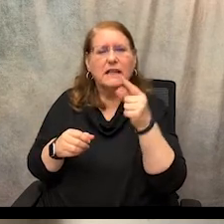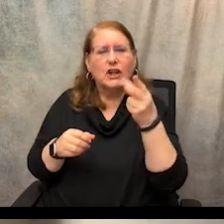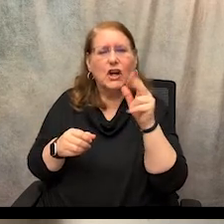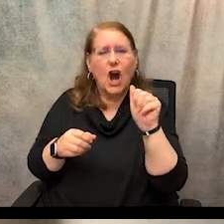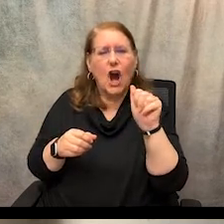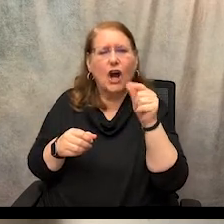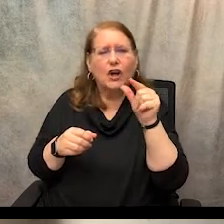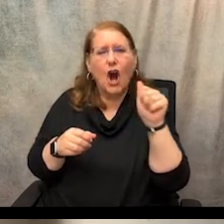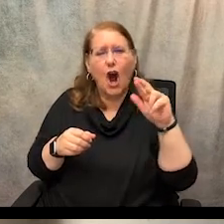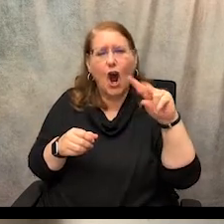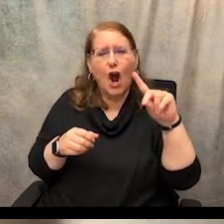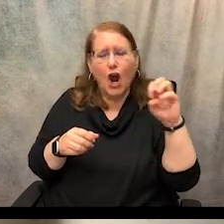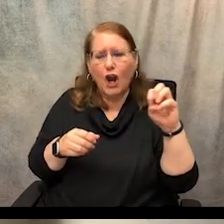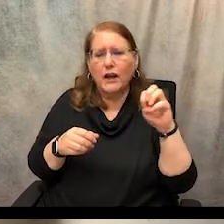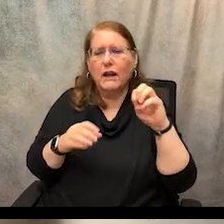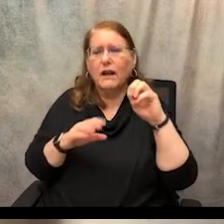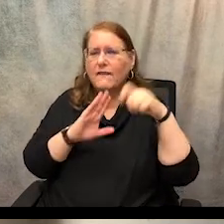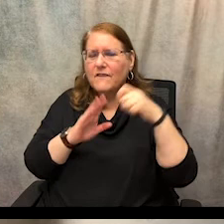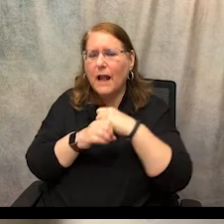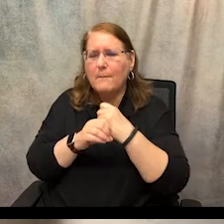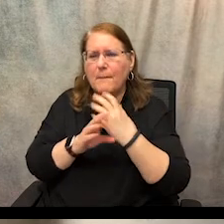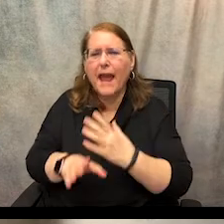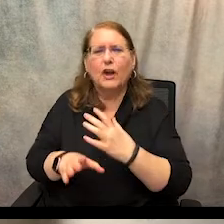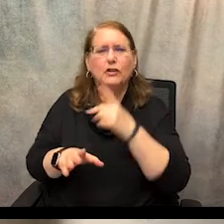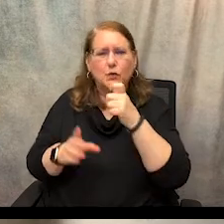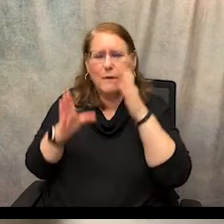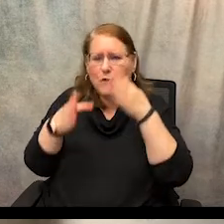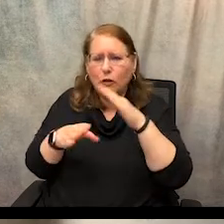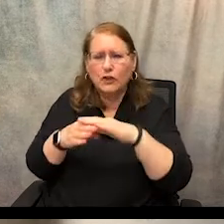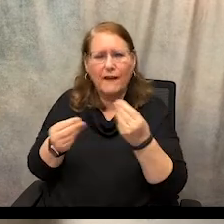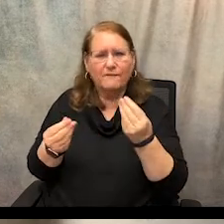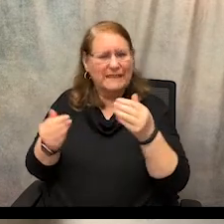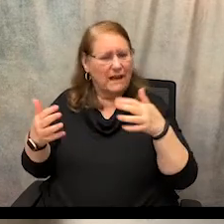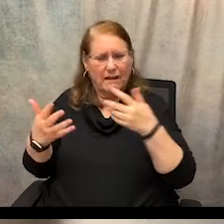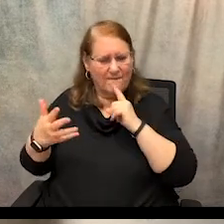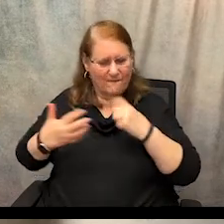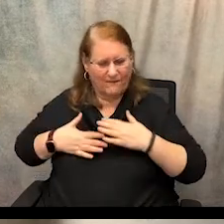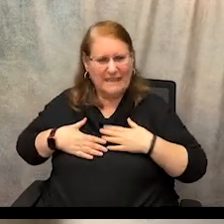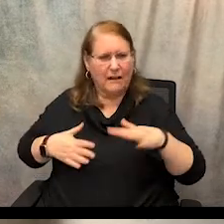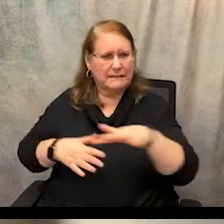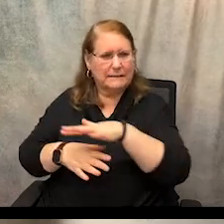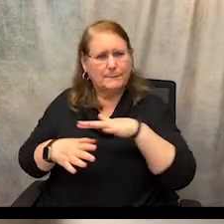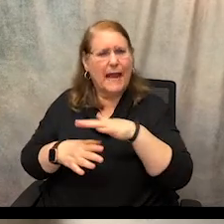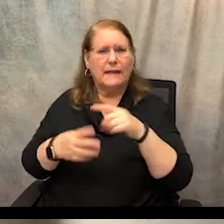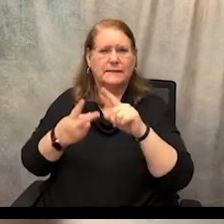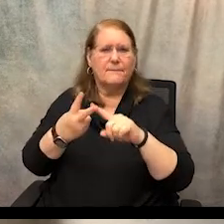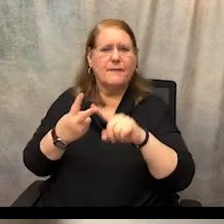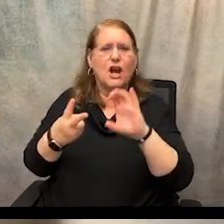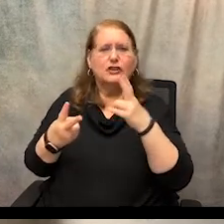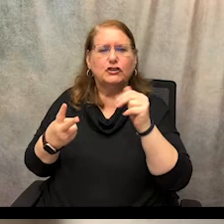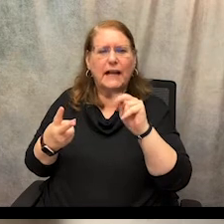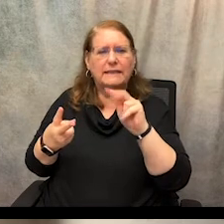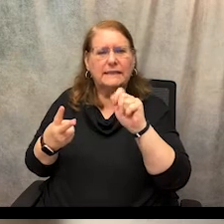focused on physical space, and so there's people like Chantal Ackerman, but also a Japanese filmmaker now